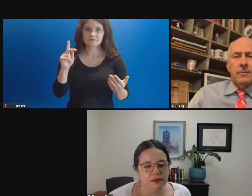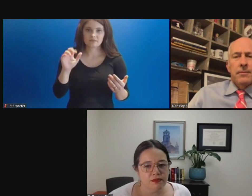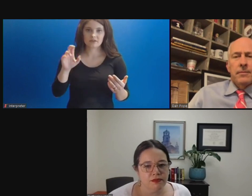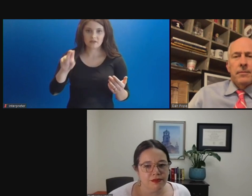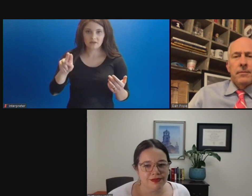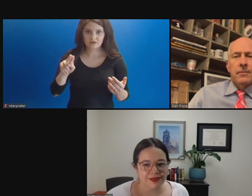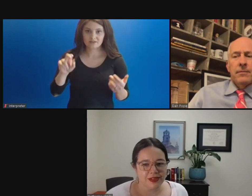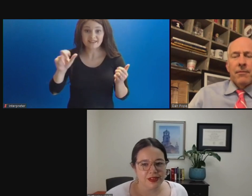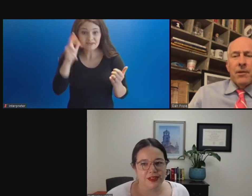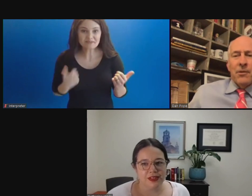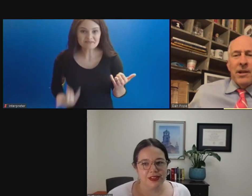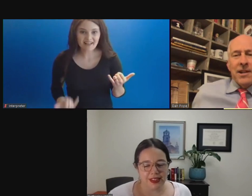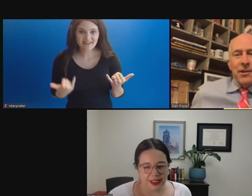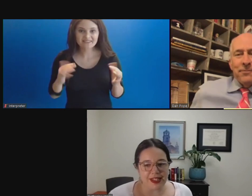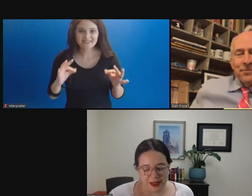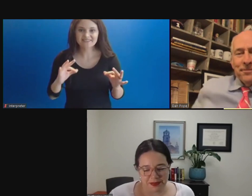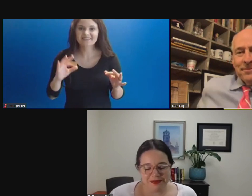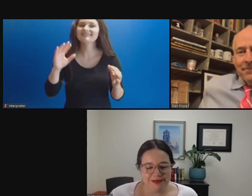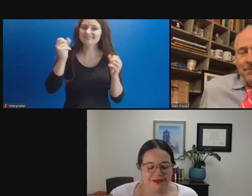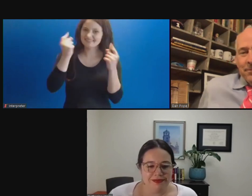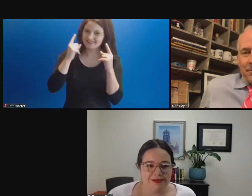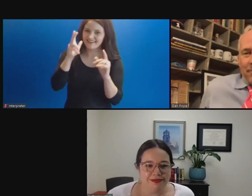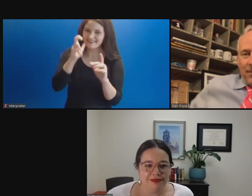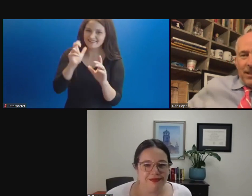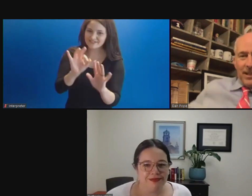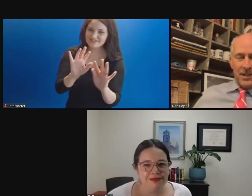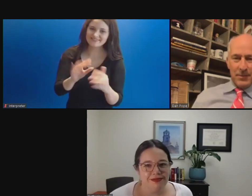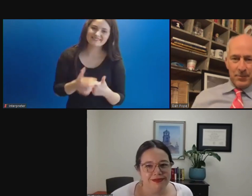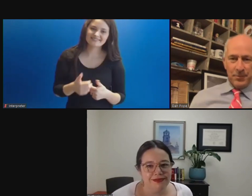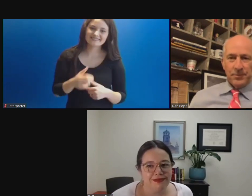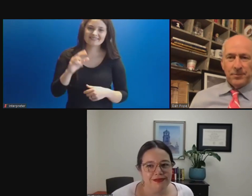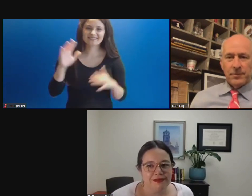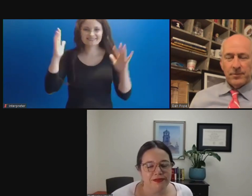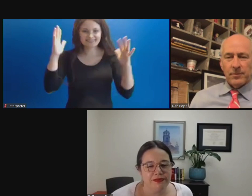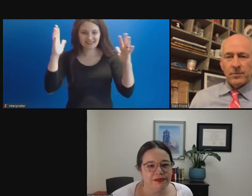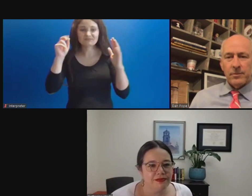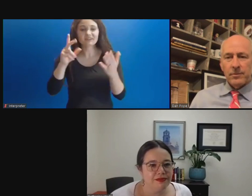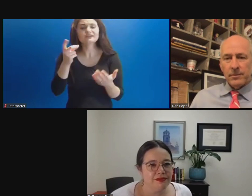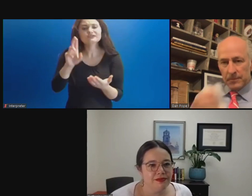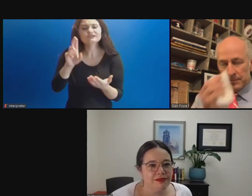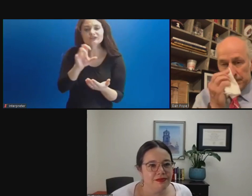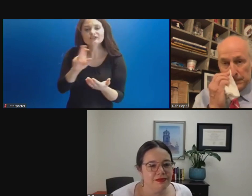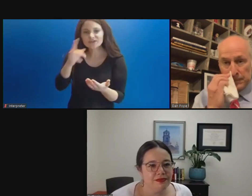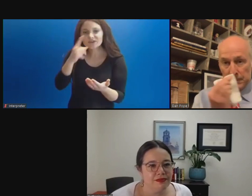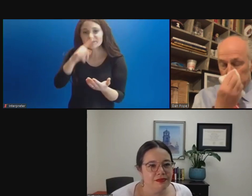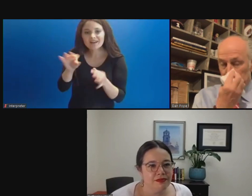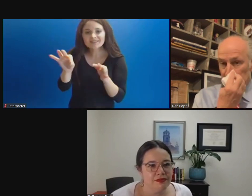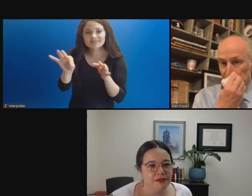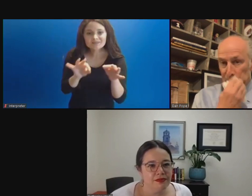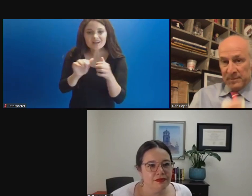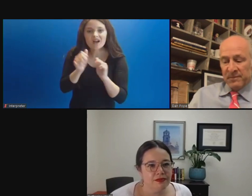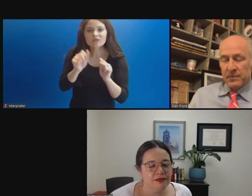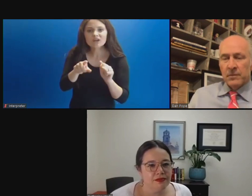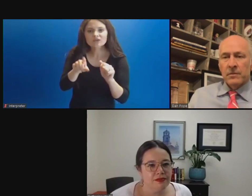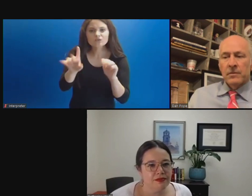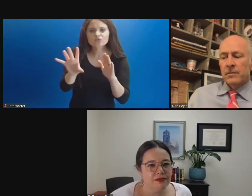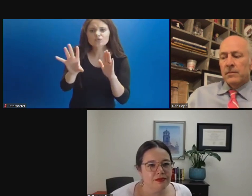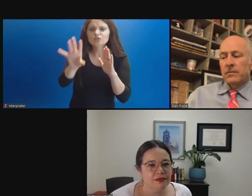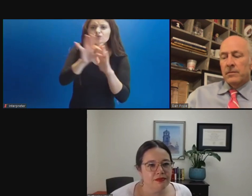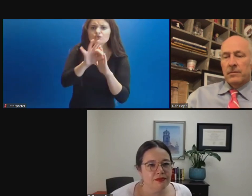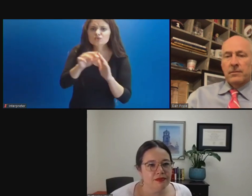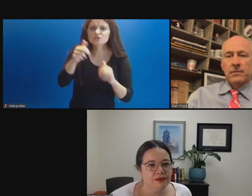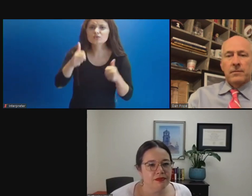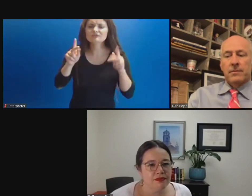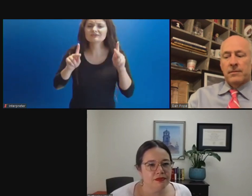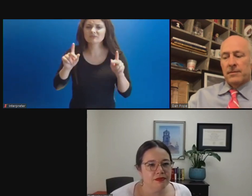Okay, can you hear me now? We got you. Yay! Dr. Cook, will you explain, how can you choose which people to